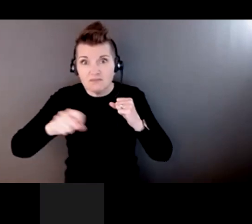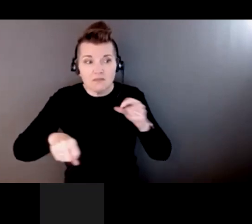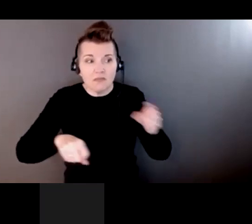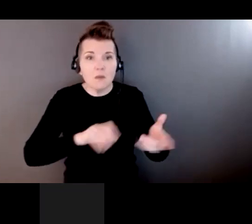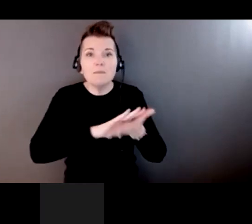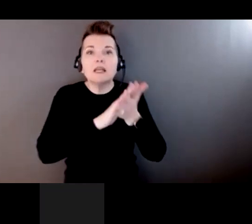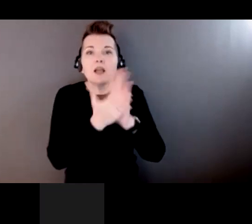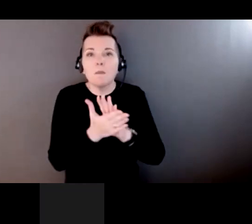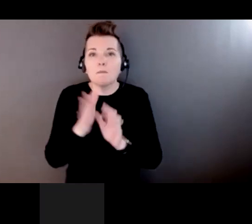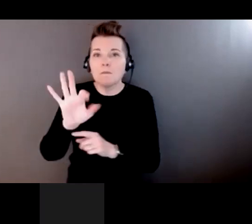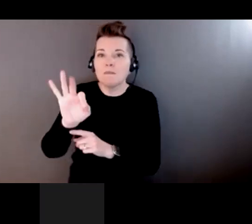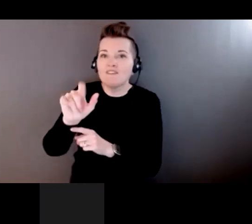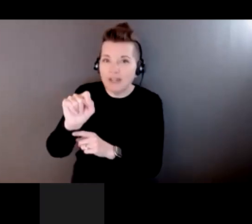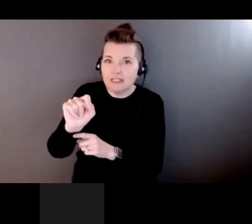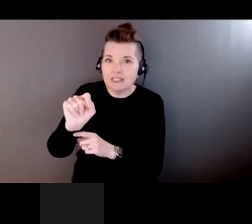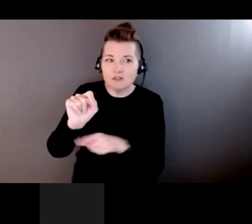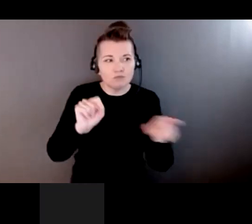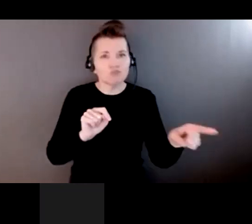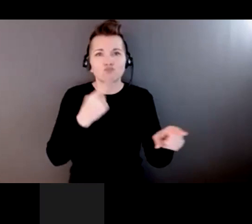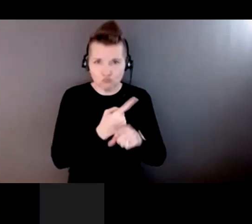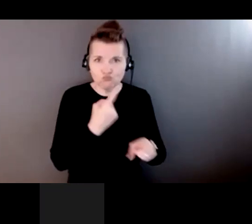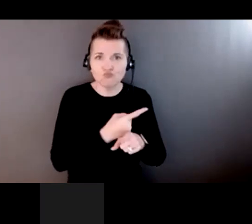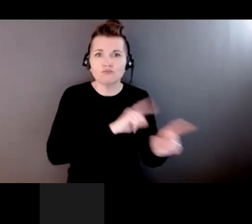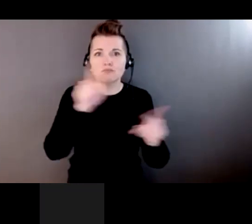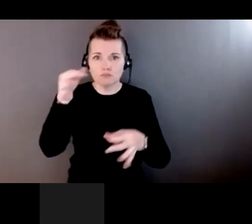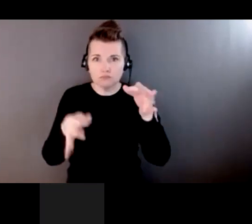Once the person's fit and can address the court and be dealt with by the court,